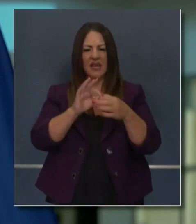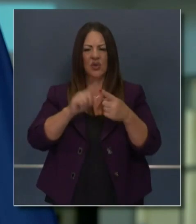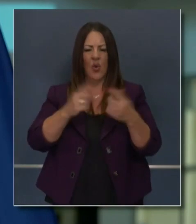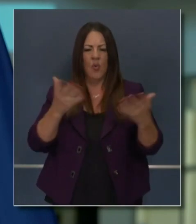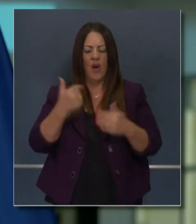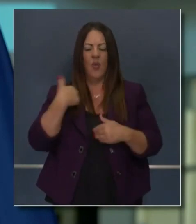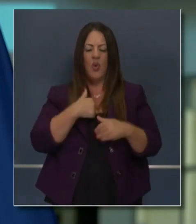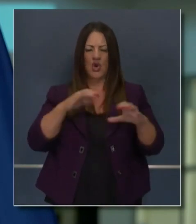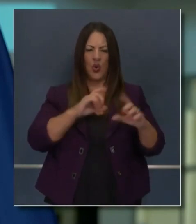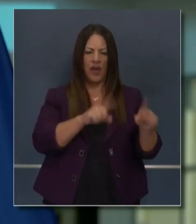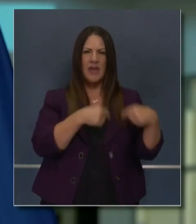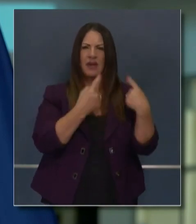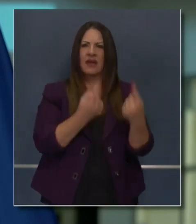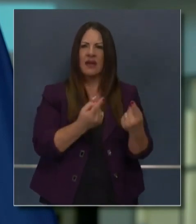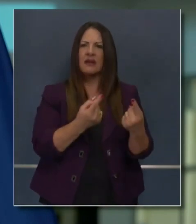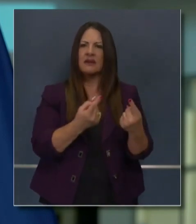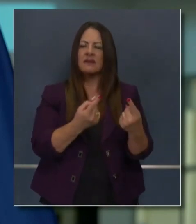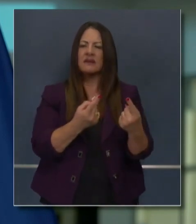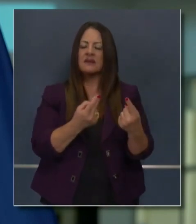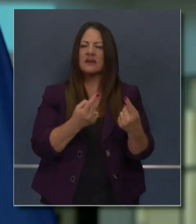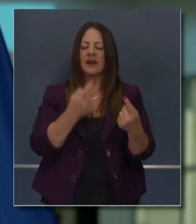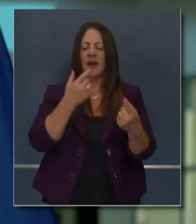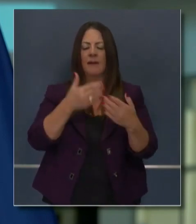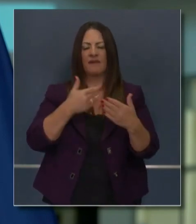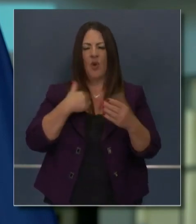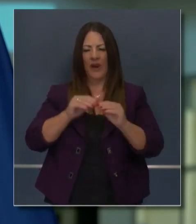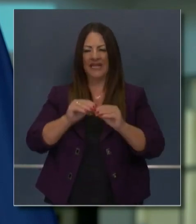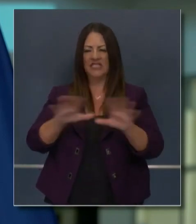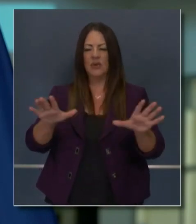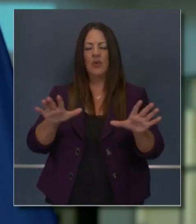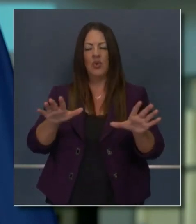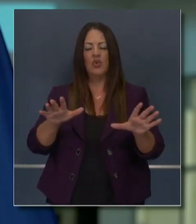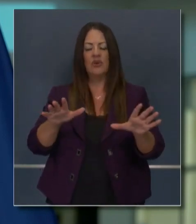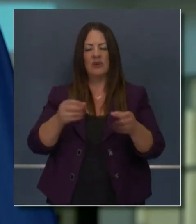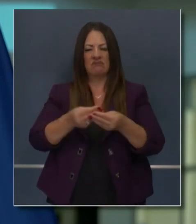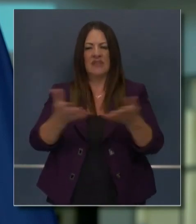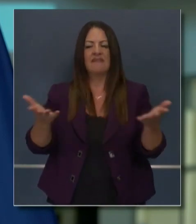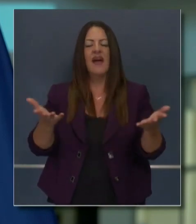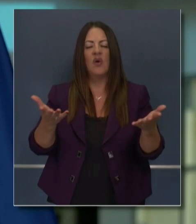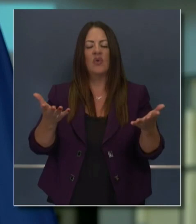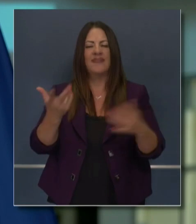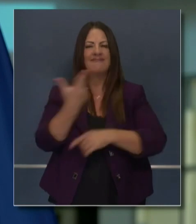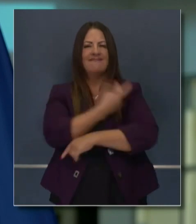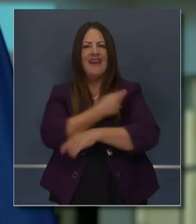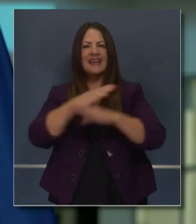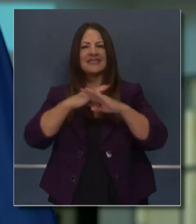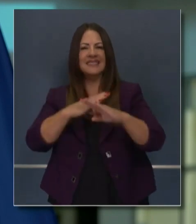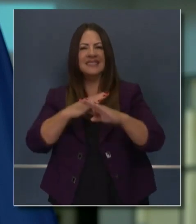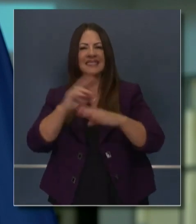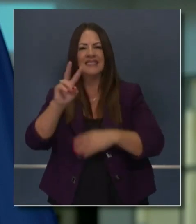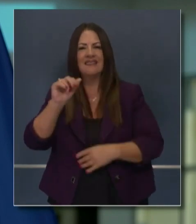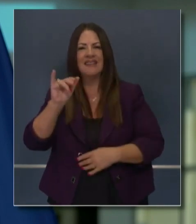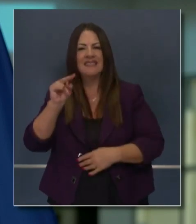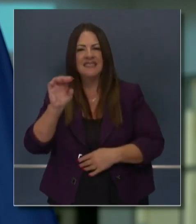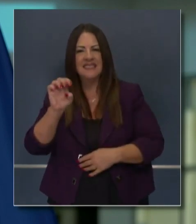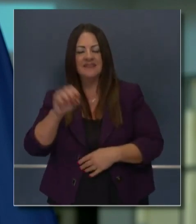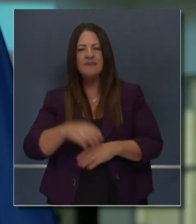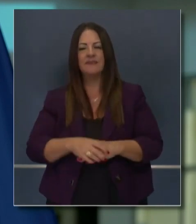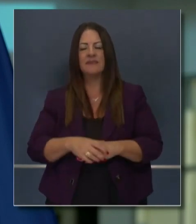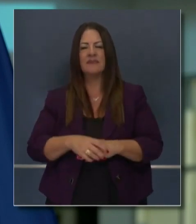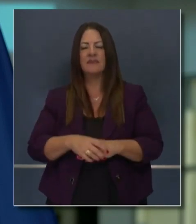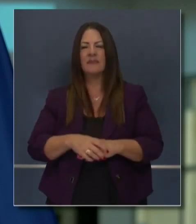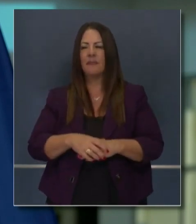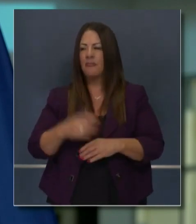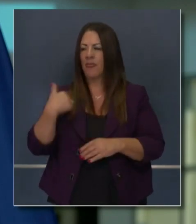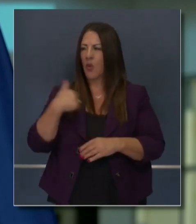we're already doing as it relates to the distribution and transmission of vaccines that we have advanced not